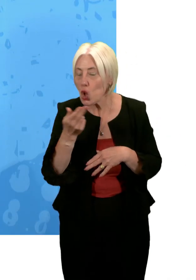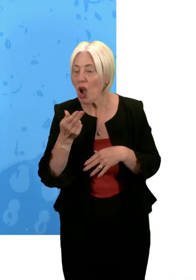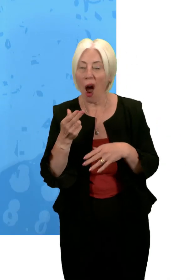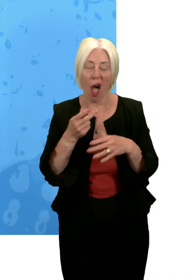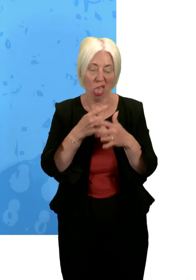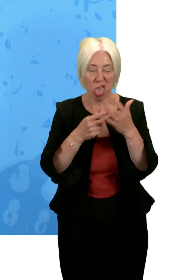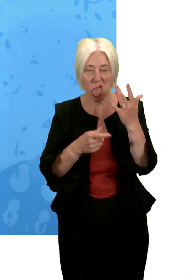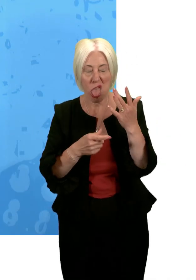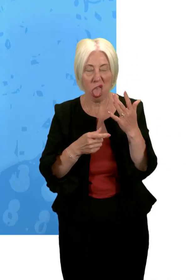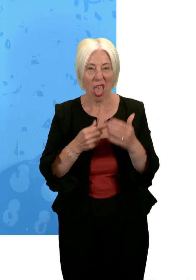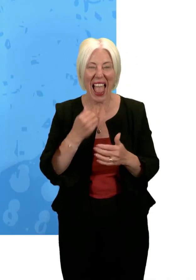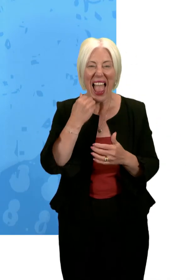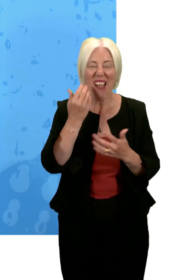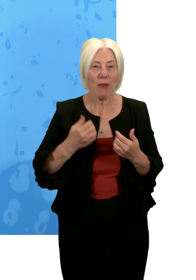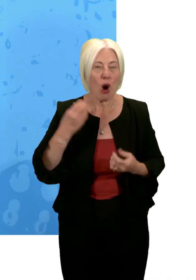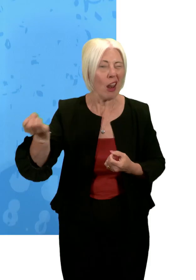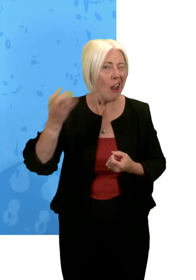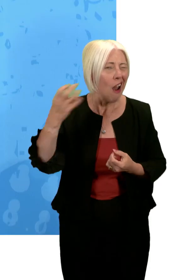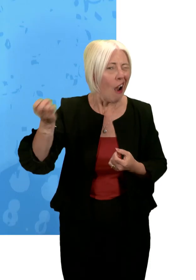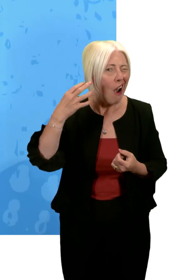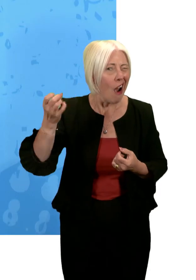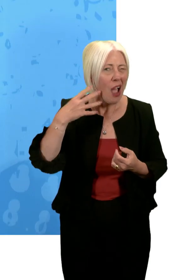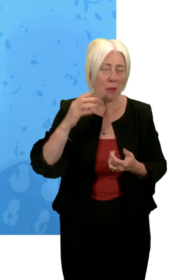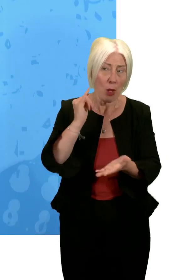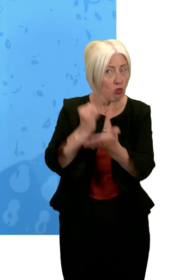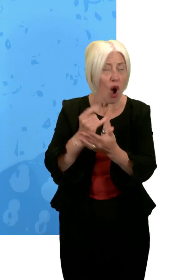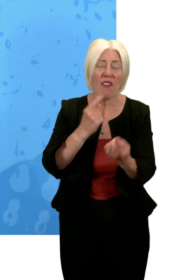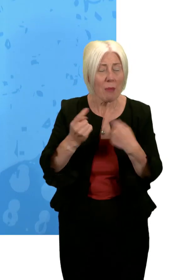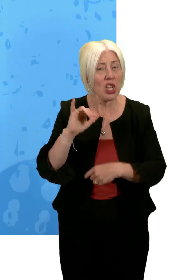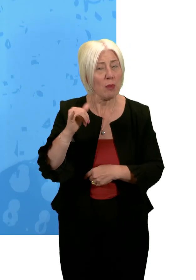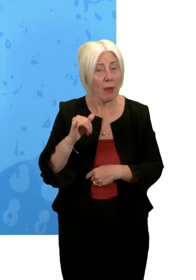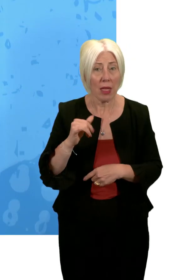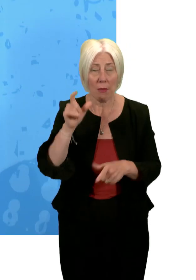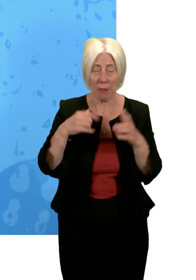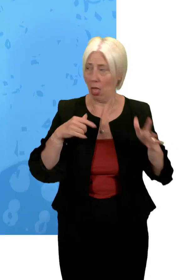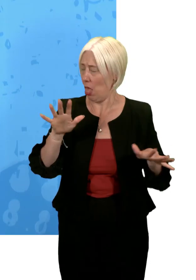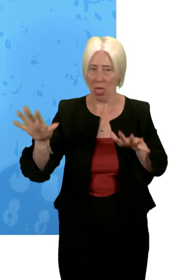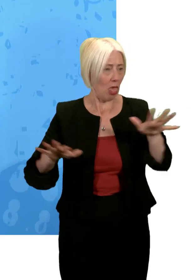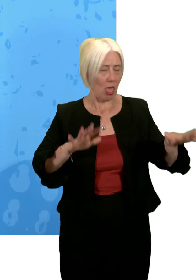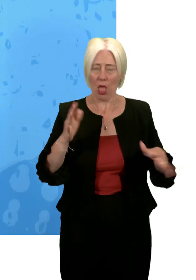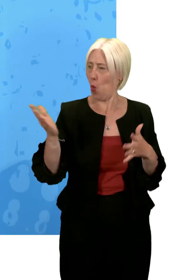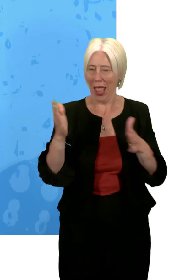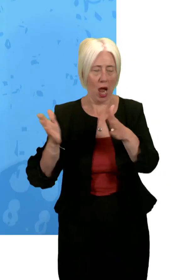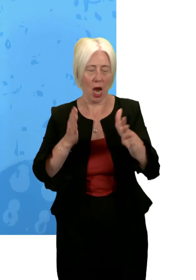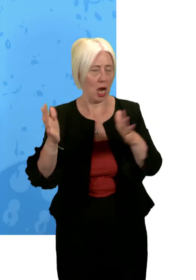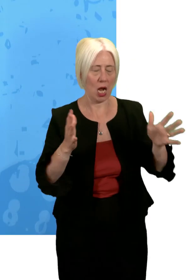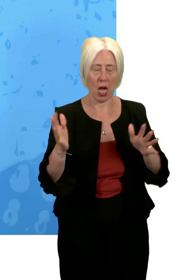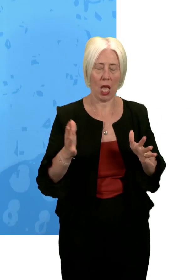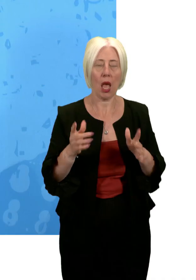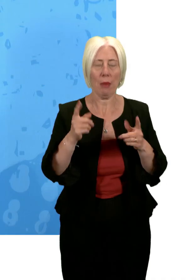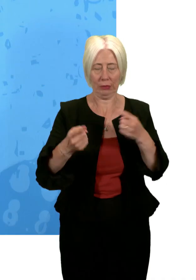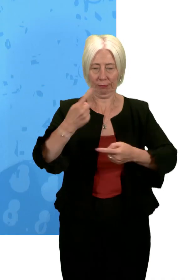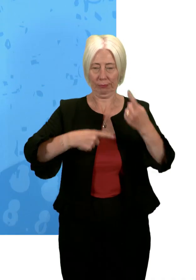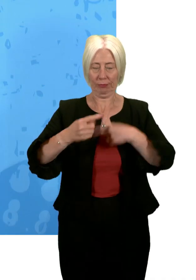every morning with this information and sometimes misinformation. People just don't know where to go. And I think we really need to get back to the basics